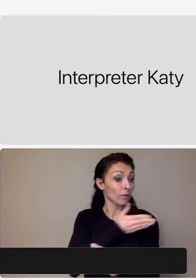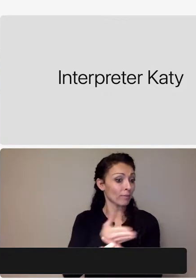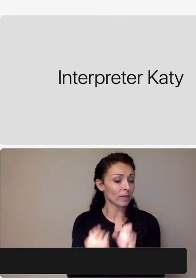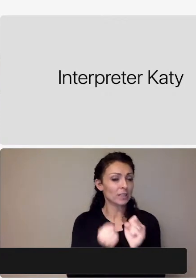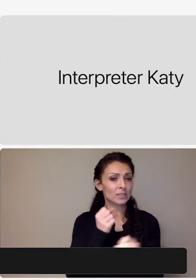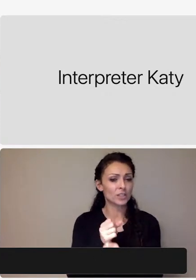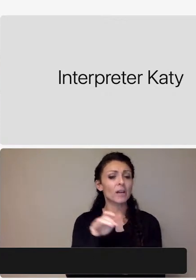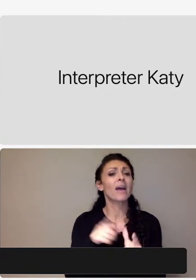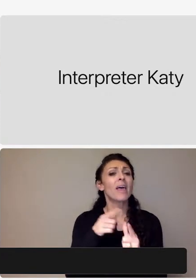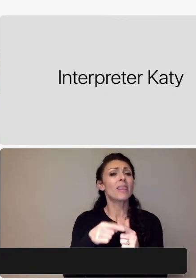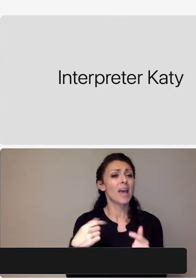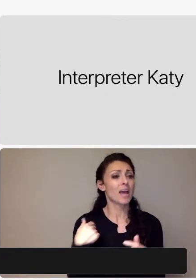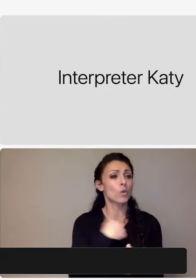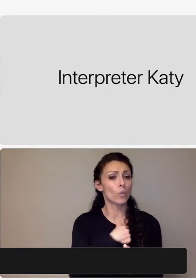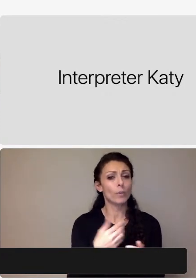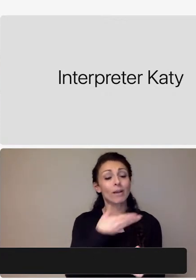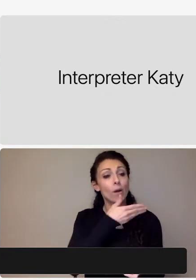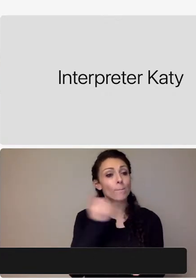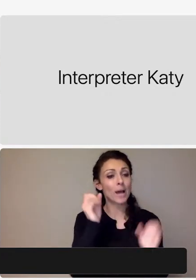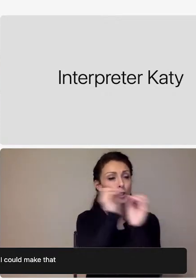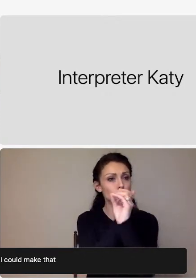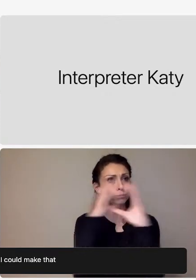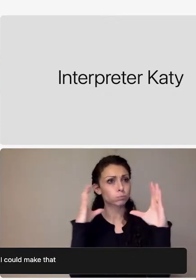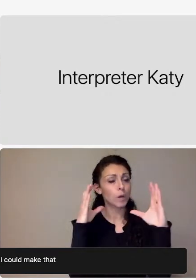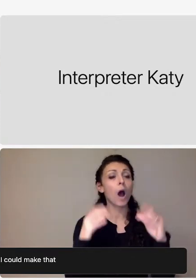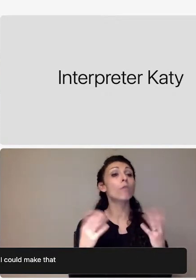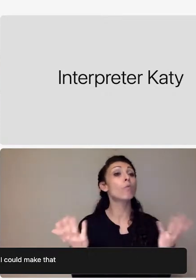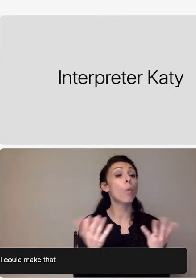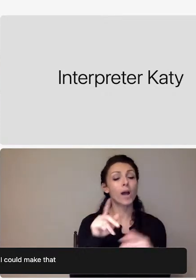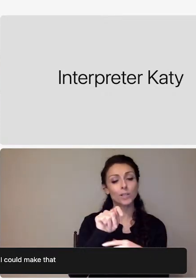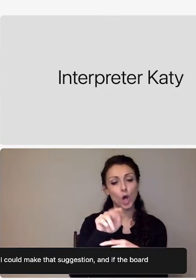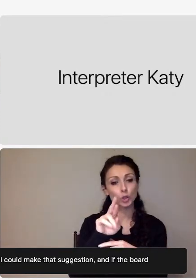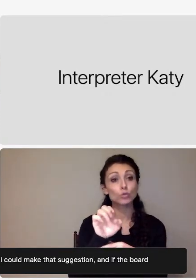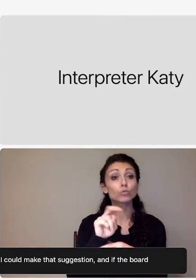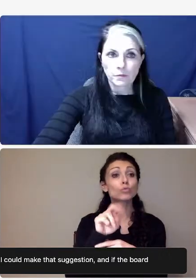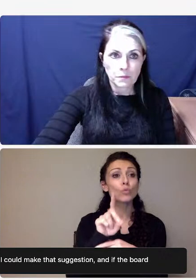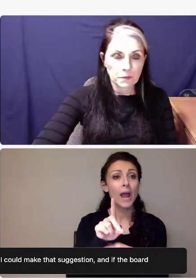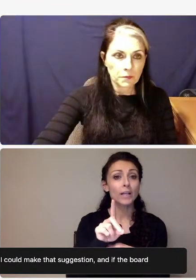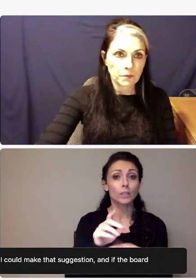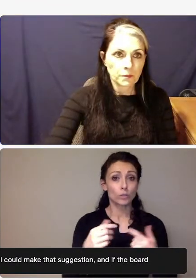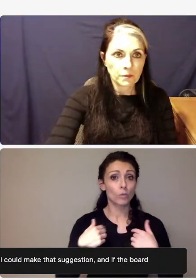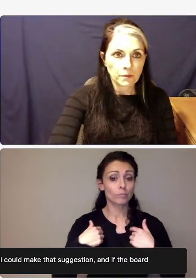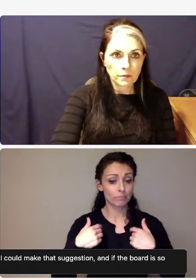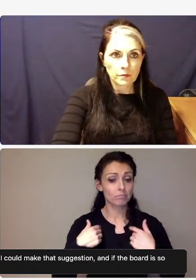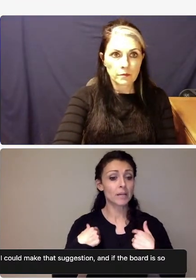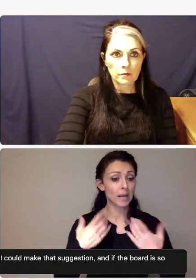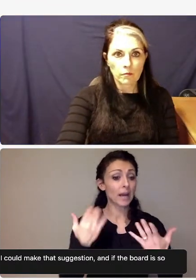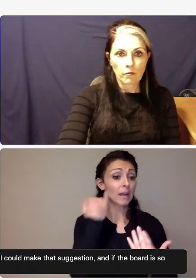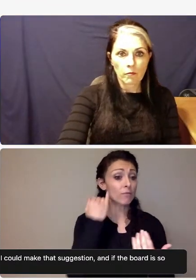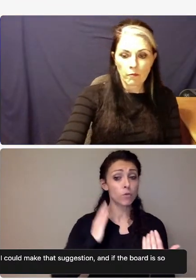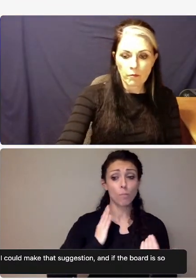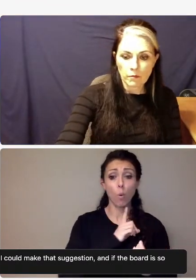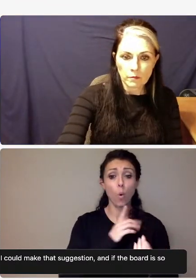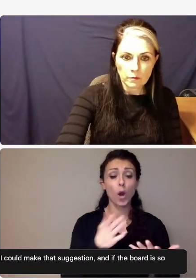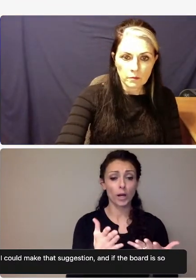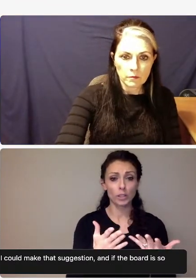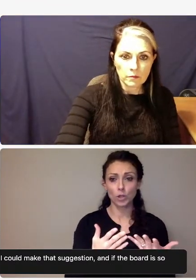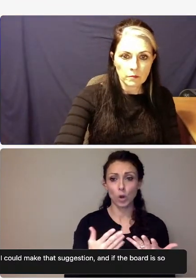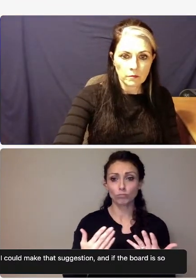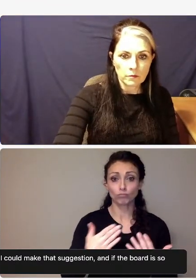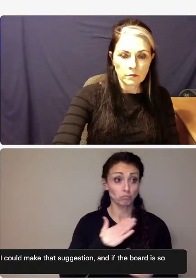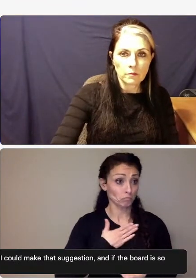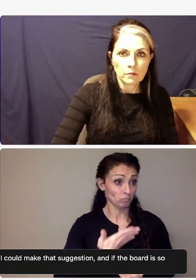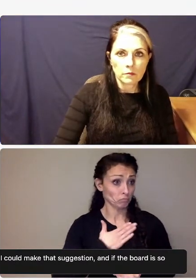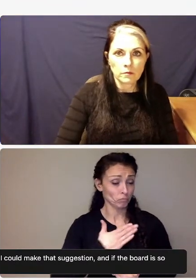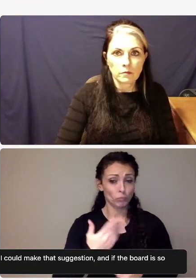better idea of a trend so if i could make that suggestion and if the board is so inclined that when we do see these projections that we also perhaps